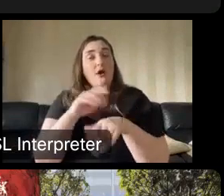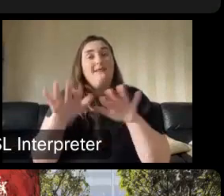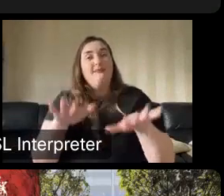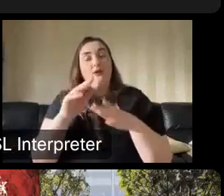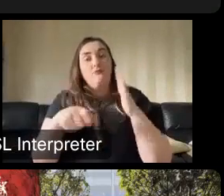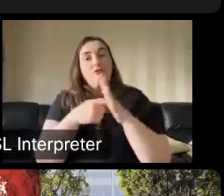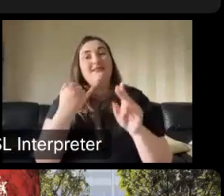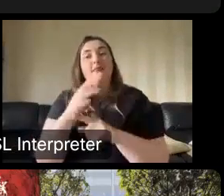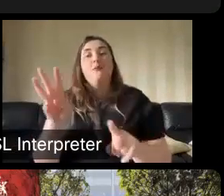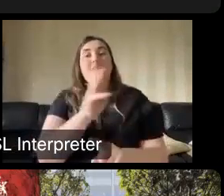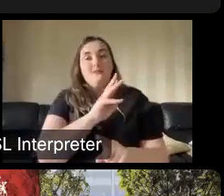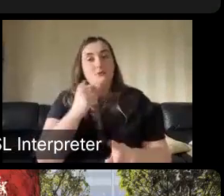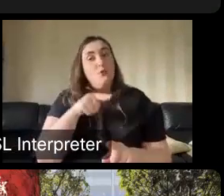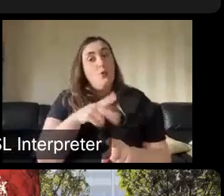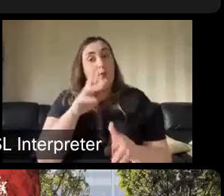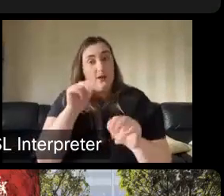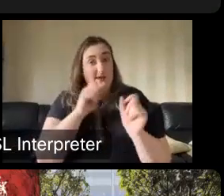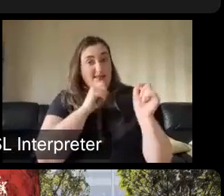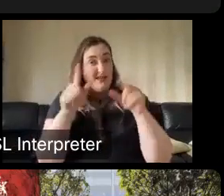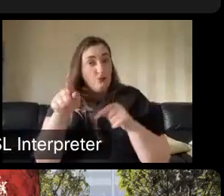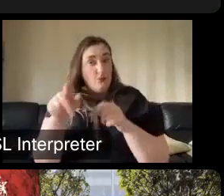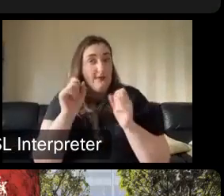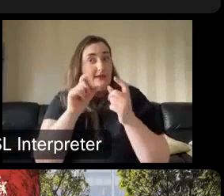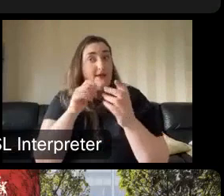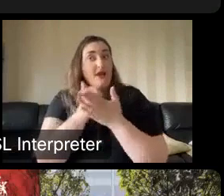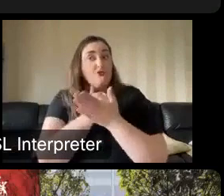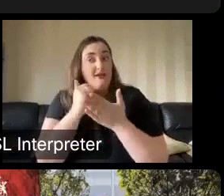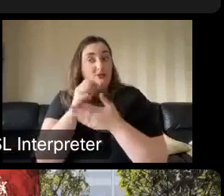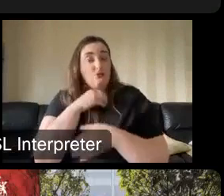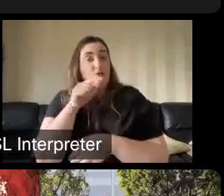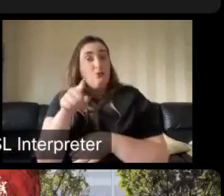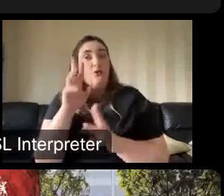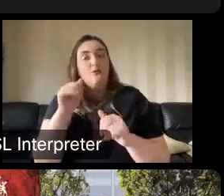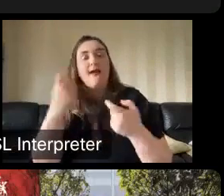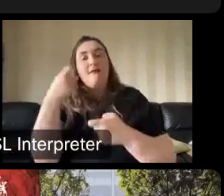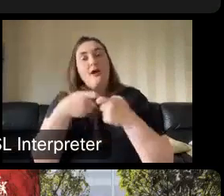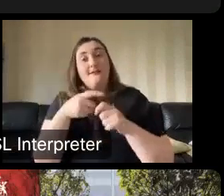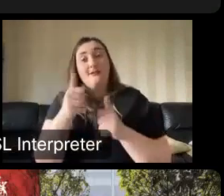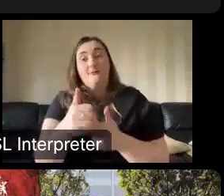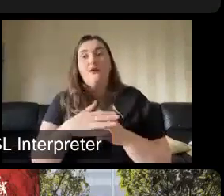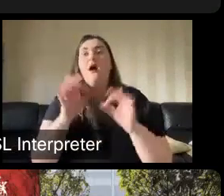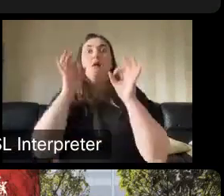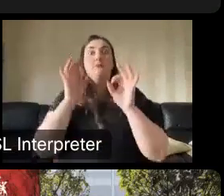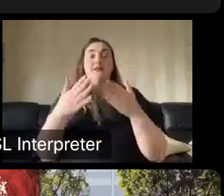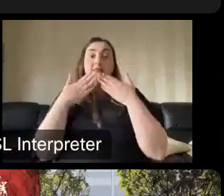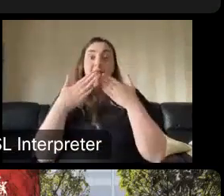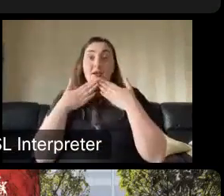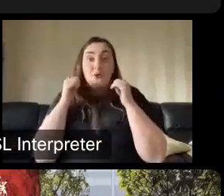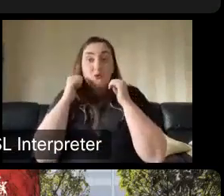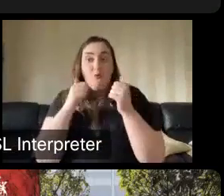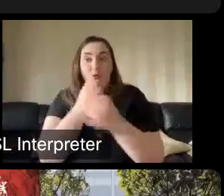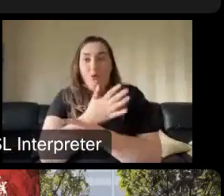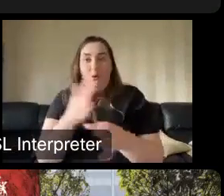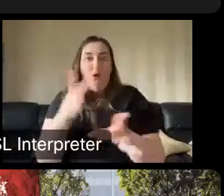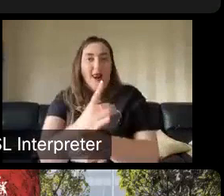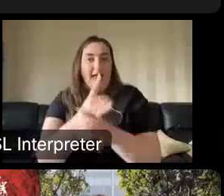to chat to you. So we'll send on that email address to you, maybe so you can make contact. Yeah. Oh, yeah, great. All help gratefully